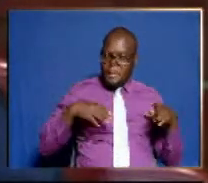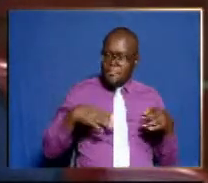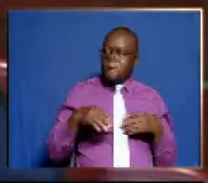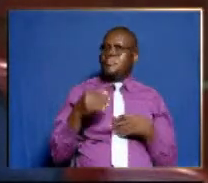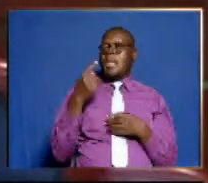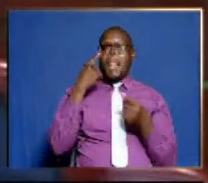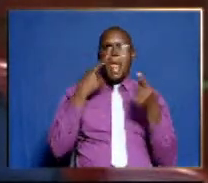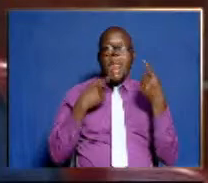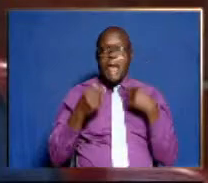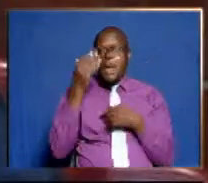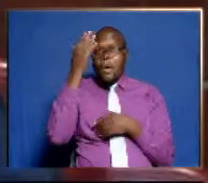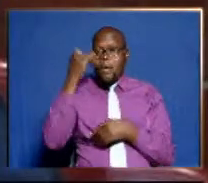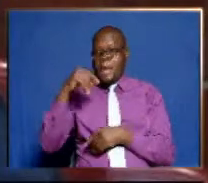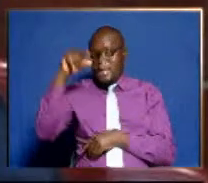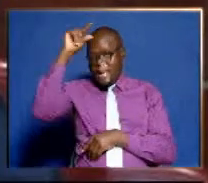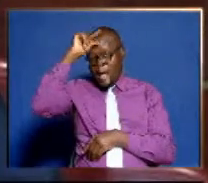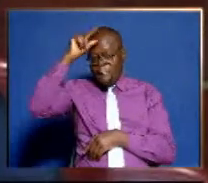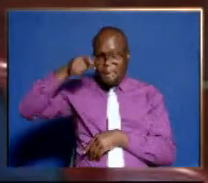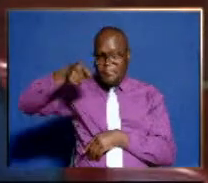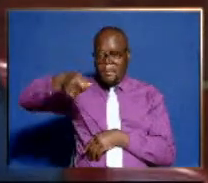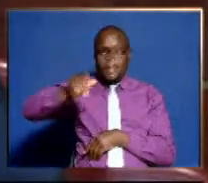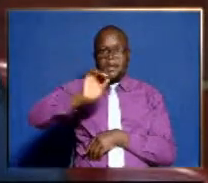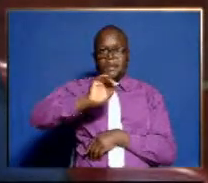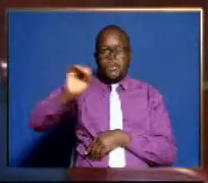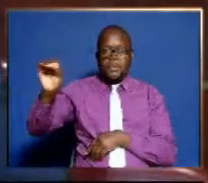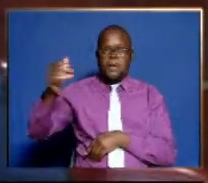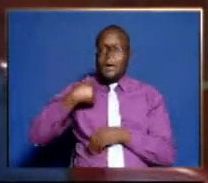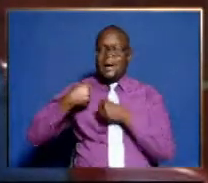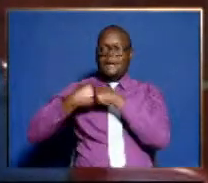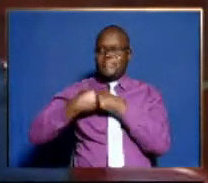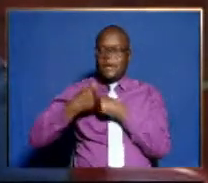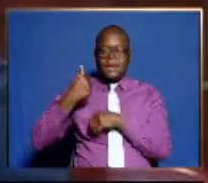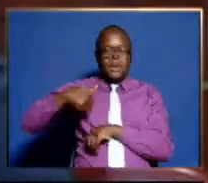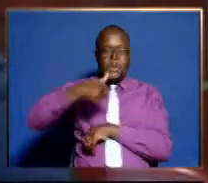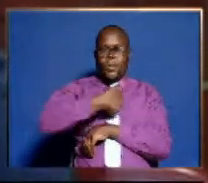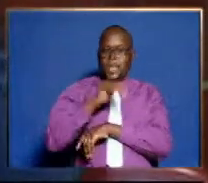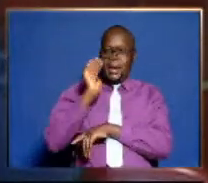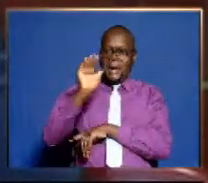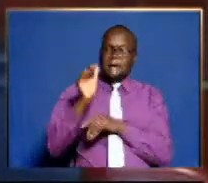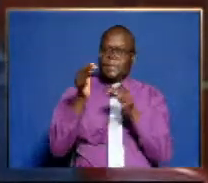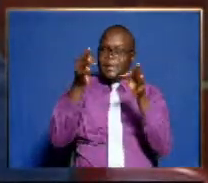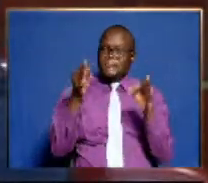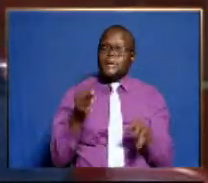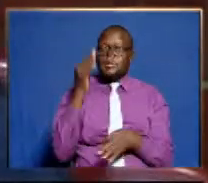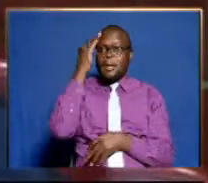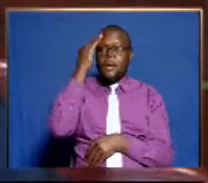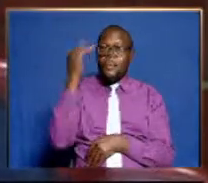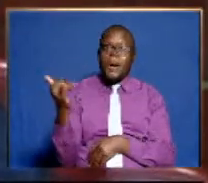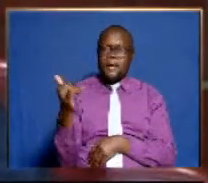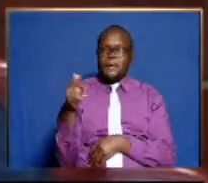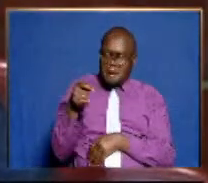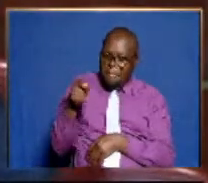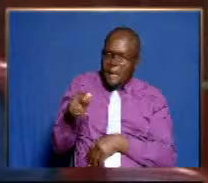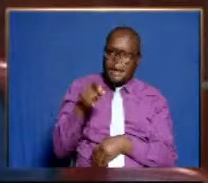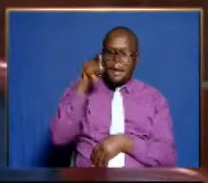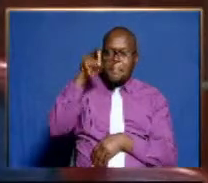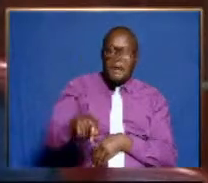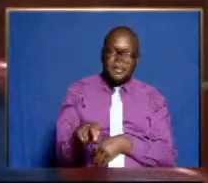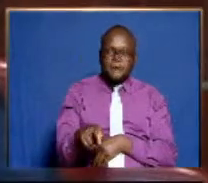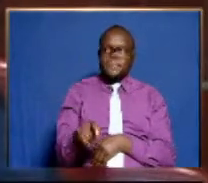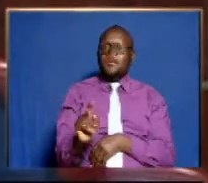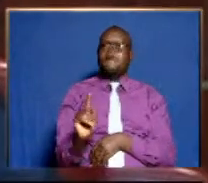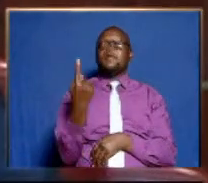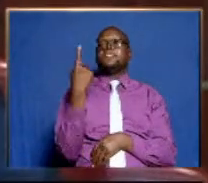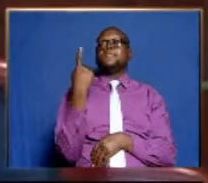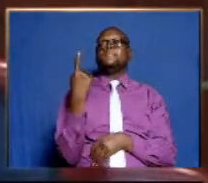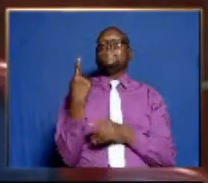that government is not paying. And it is a challenge that we are throwing to Treasury, because pending bills should always at all